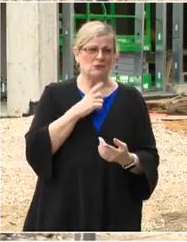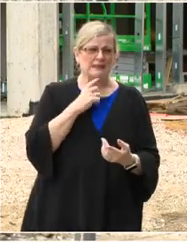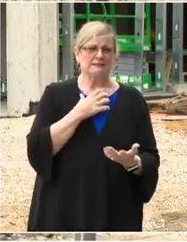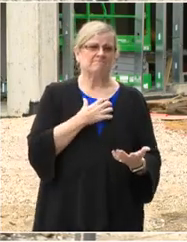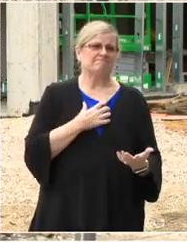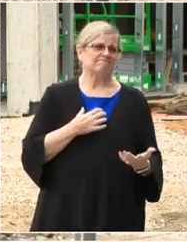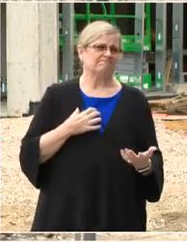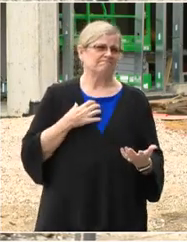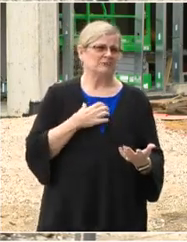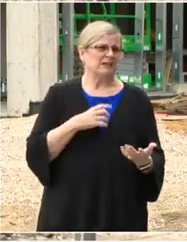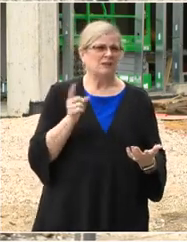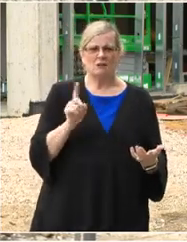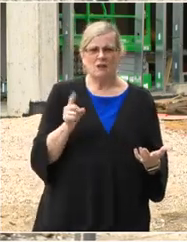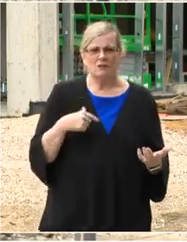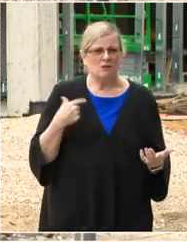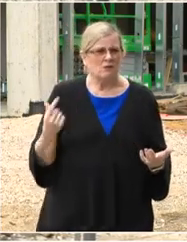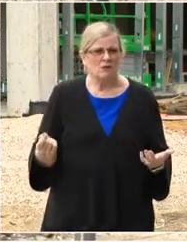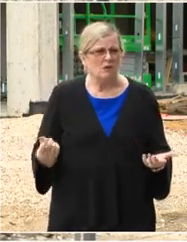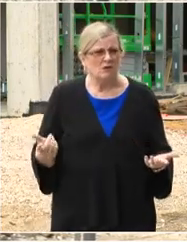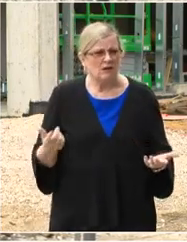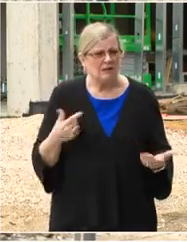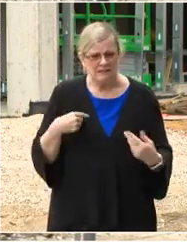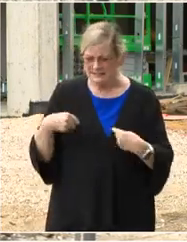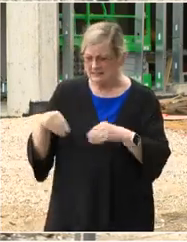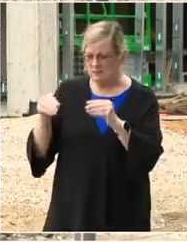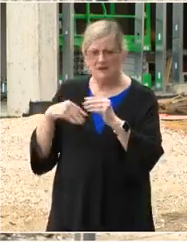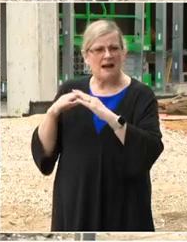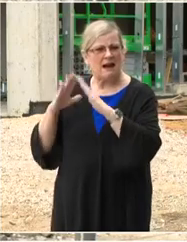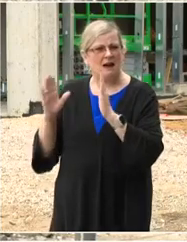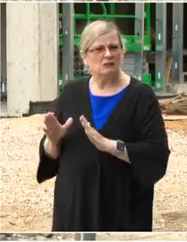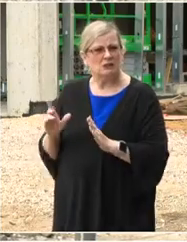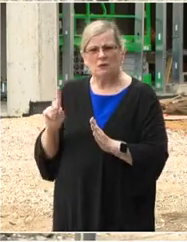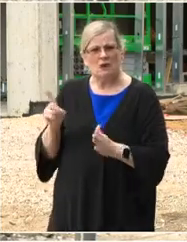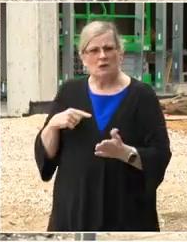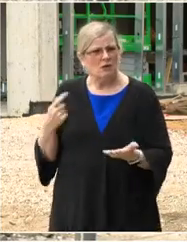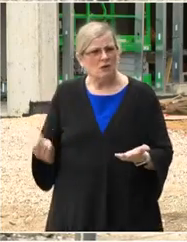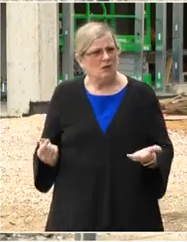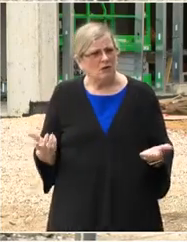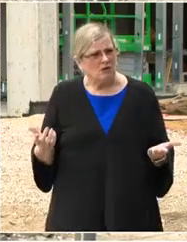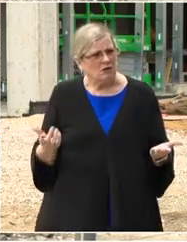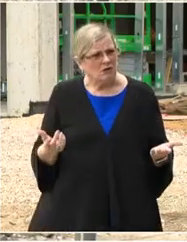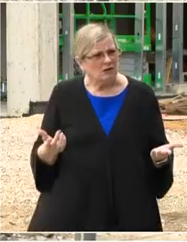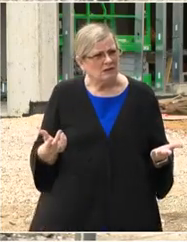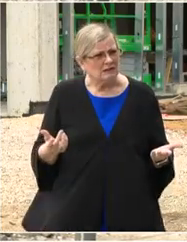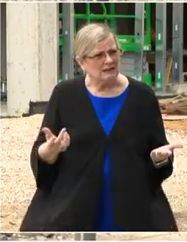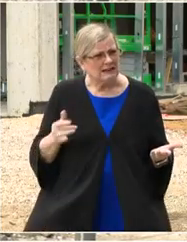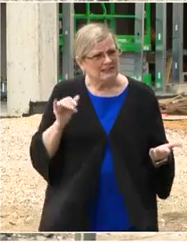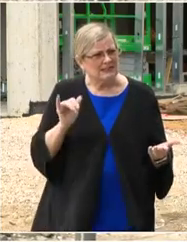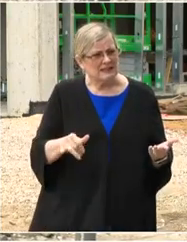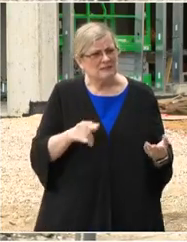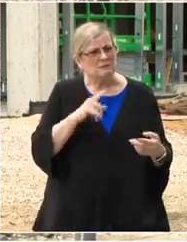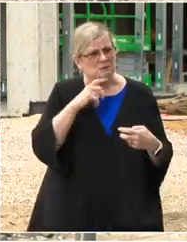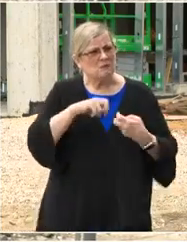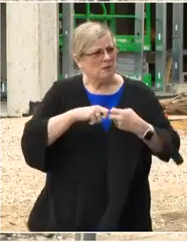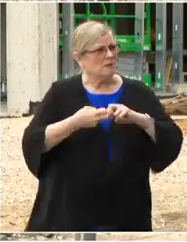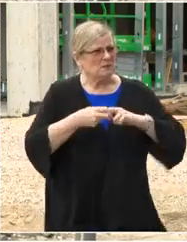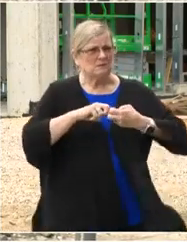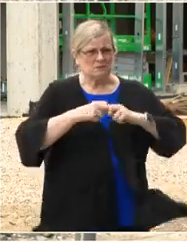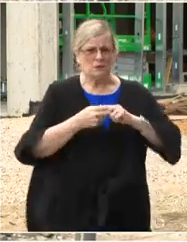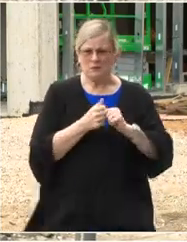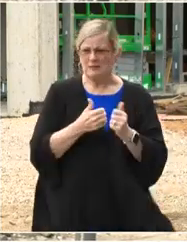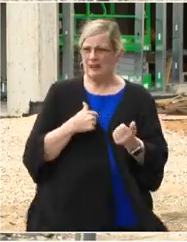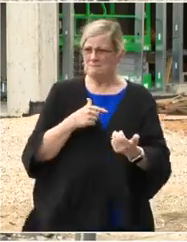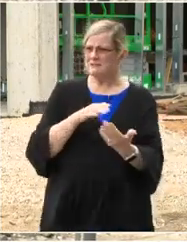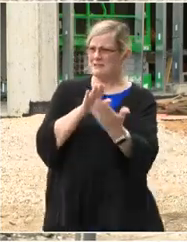I go if I sell my house? And that's the dilemma that most homeowners are faced with. Where do you go if you want to stay in